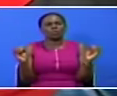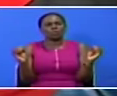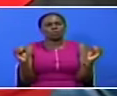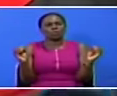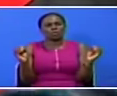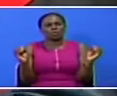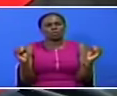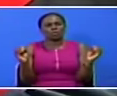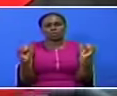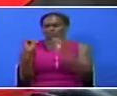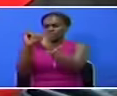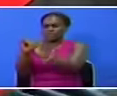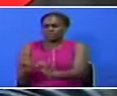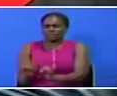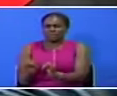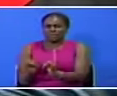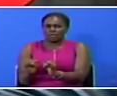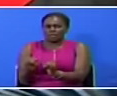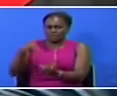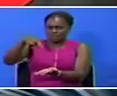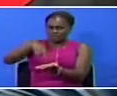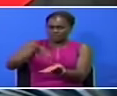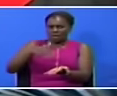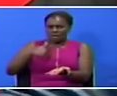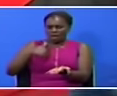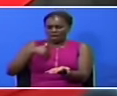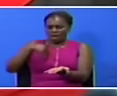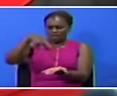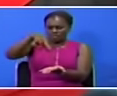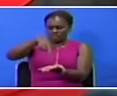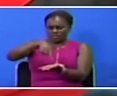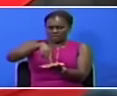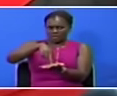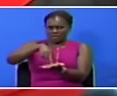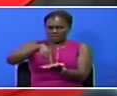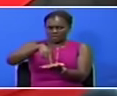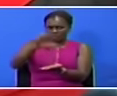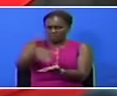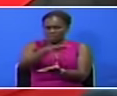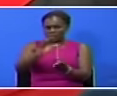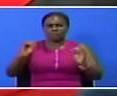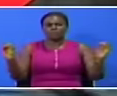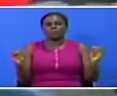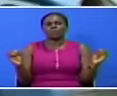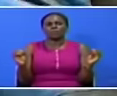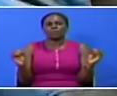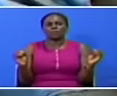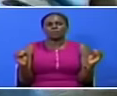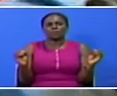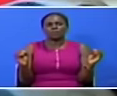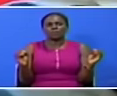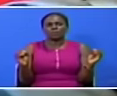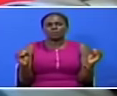where you see independent candidates having their own space to sit in our parliaments. What they call